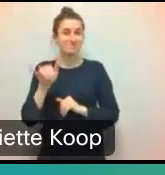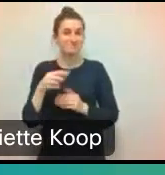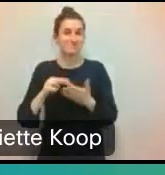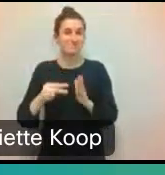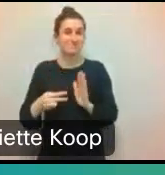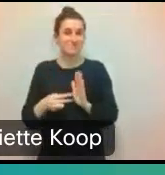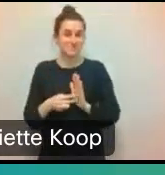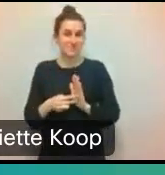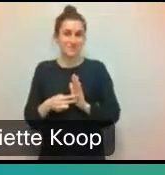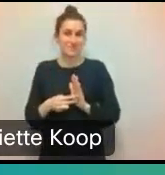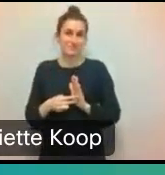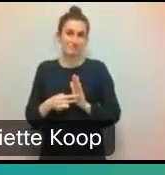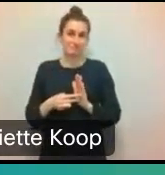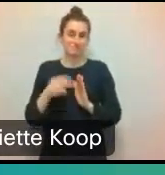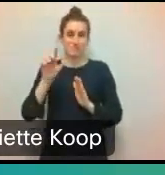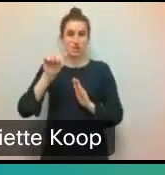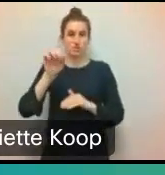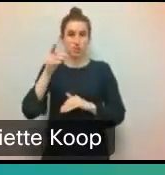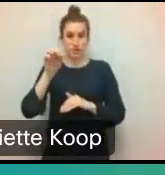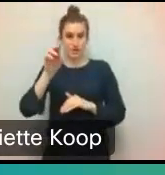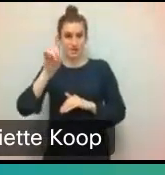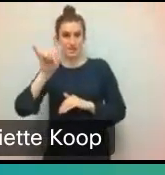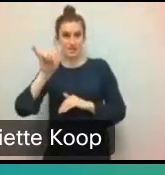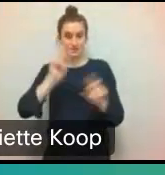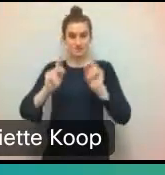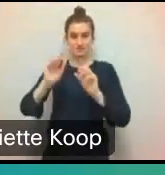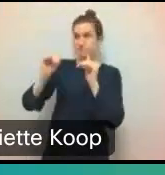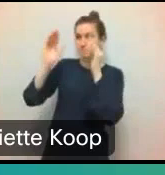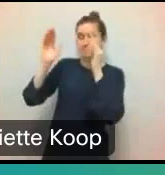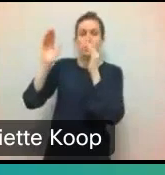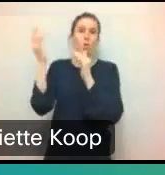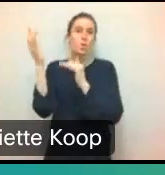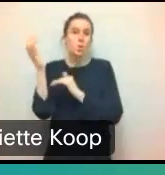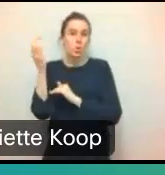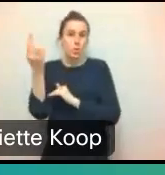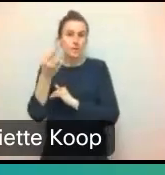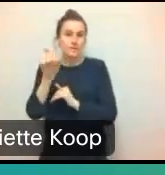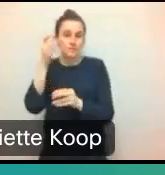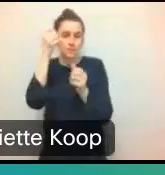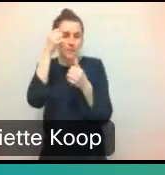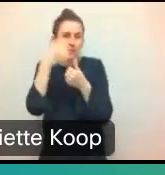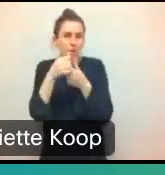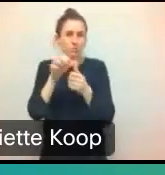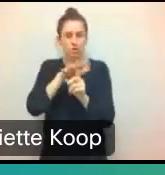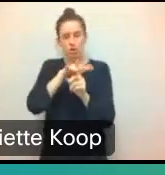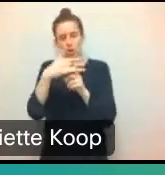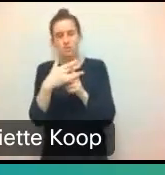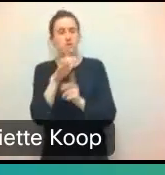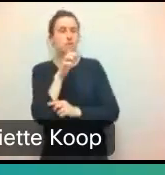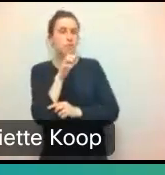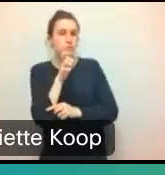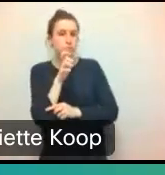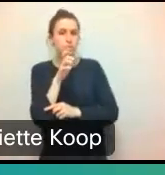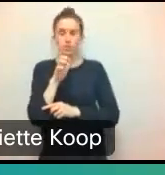and contextual. Always think about the context. What's the situation? Who's the person constructing